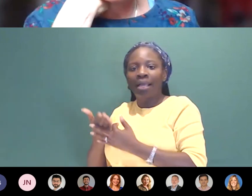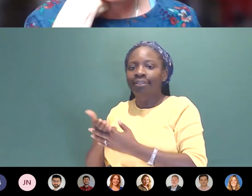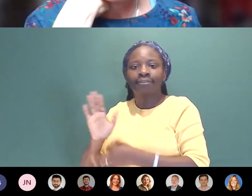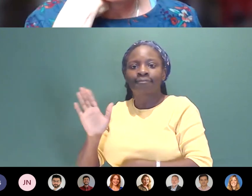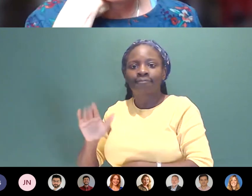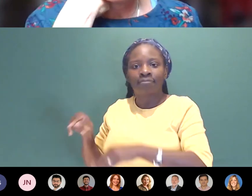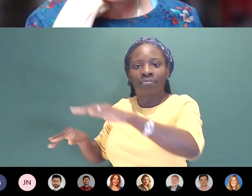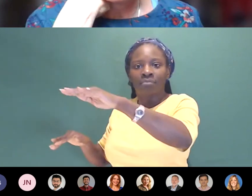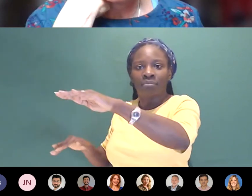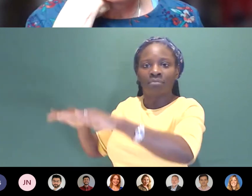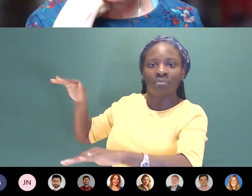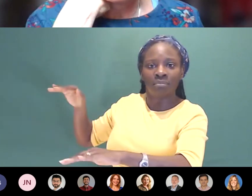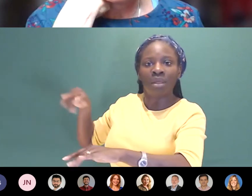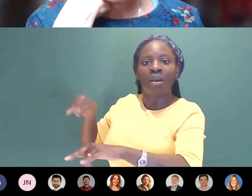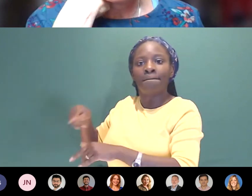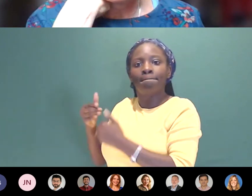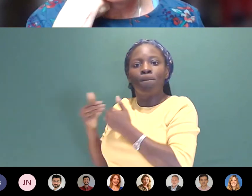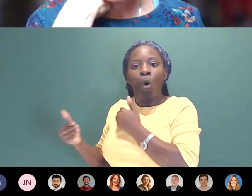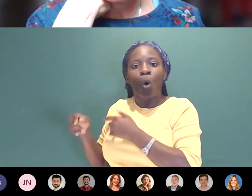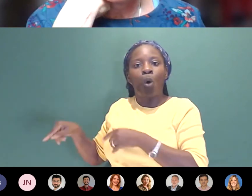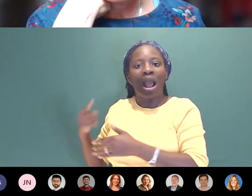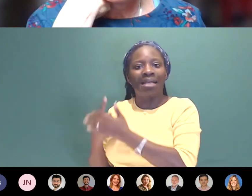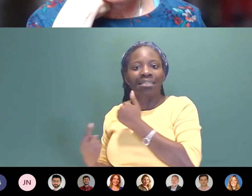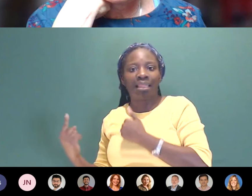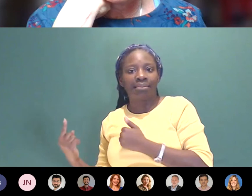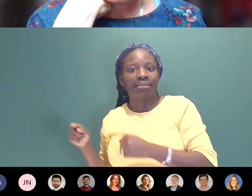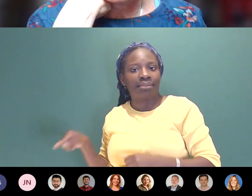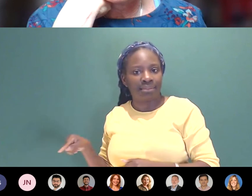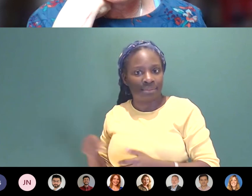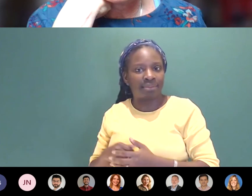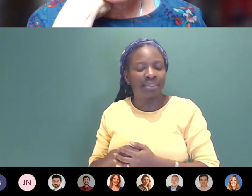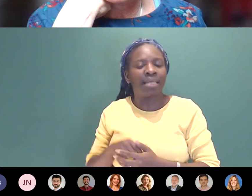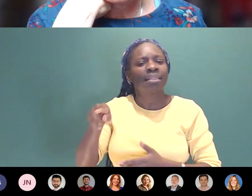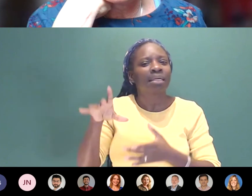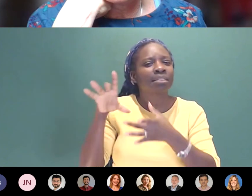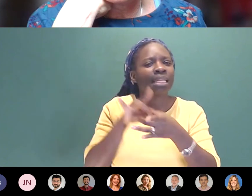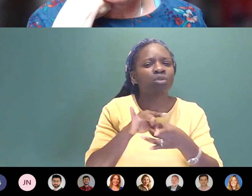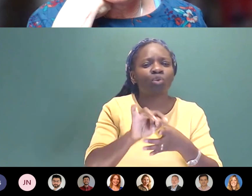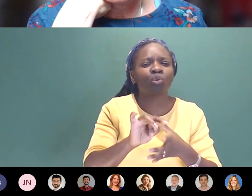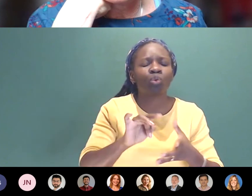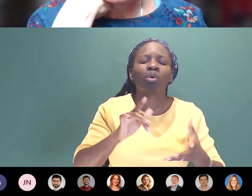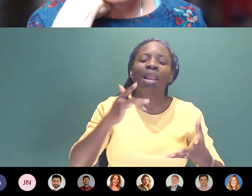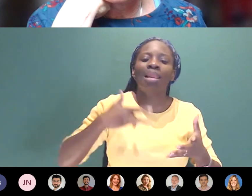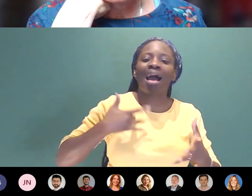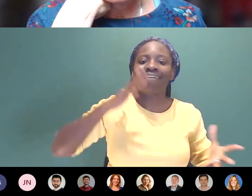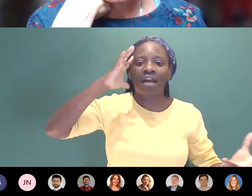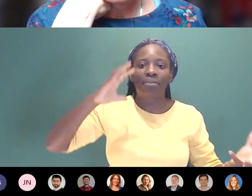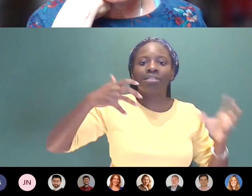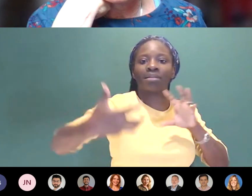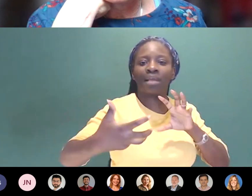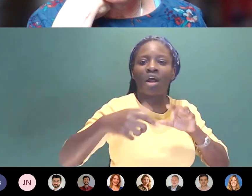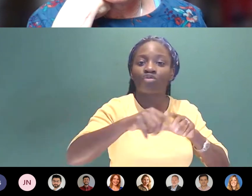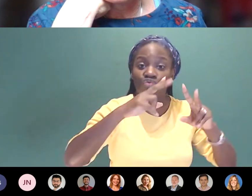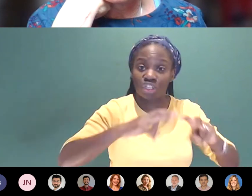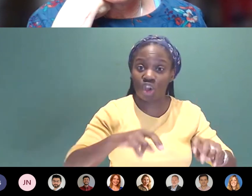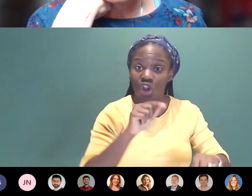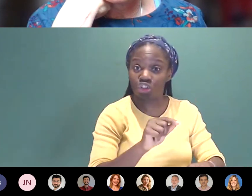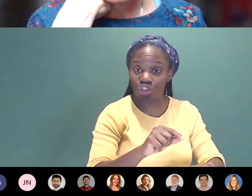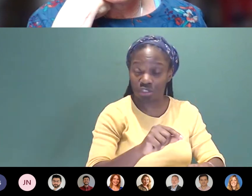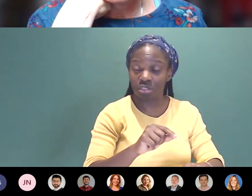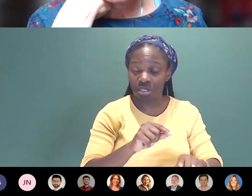the Lives Turned Upside Down study as well. An issue is, I guess, that because a lot